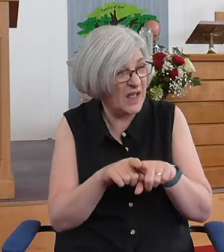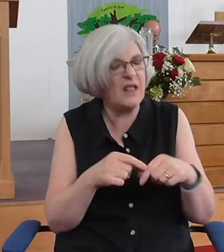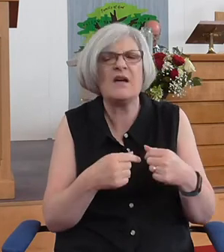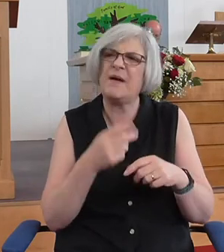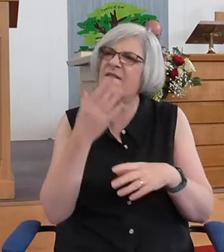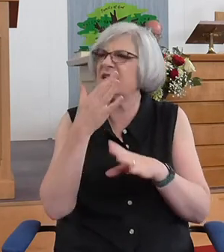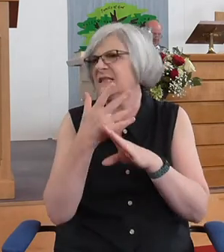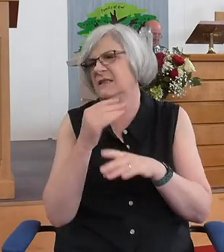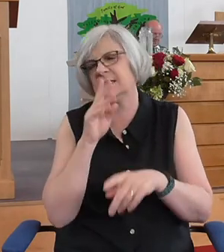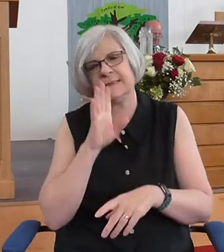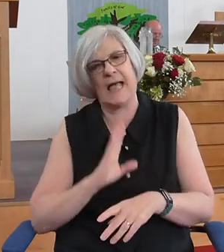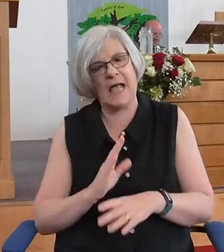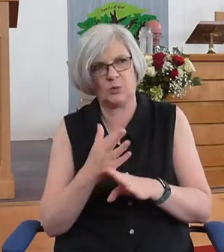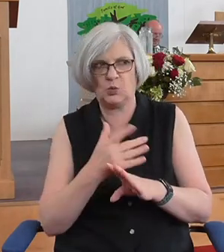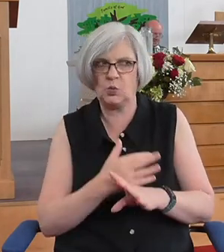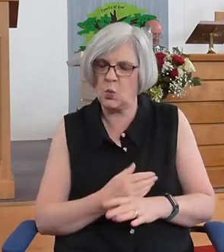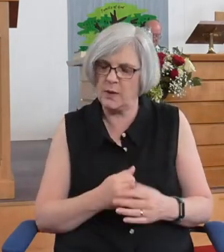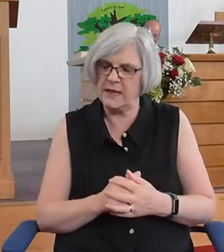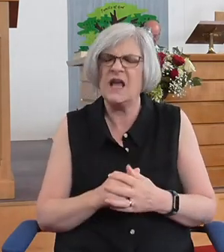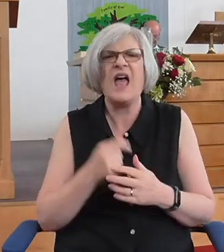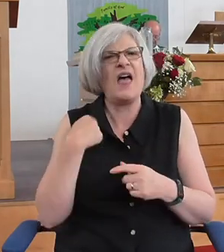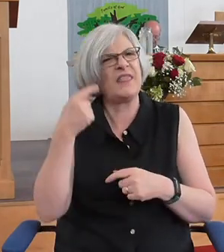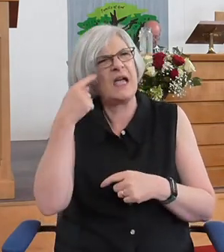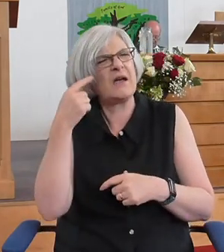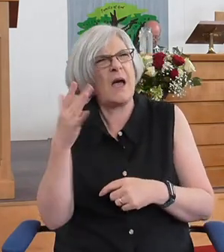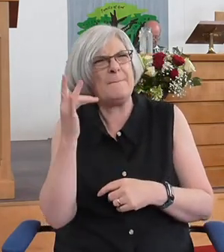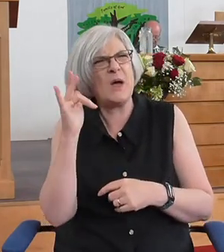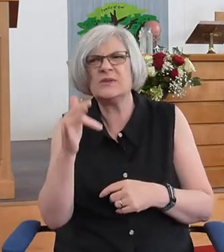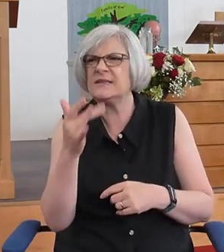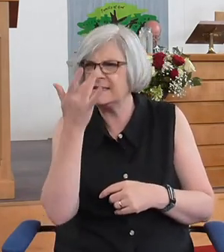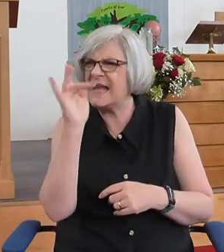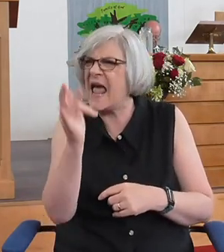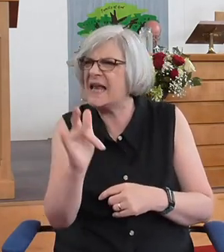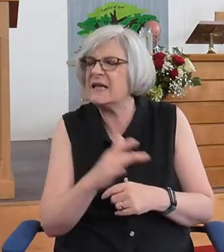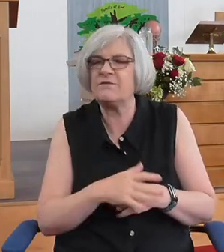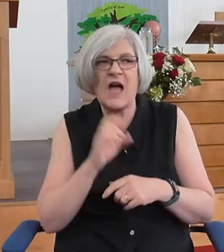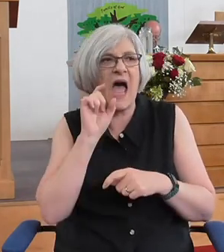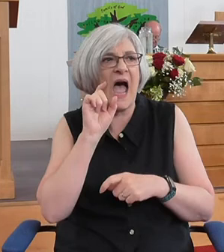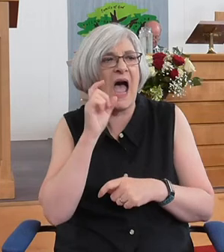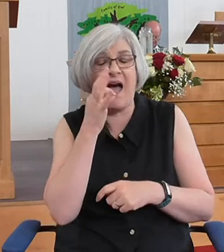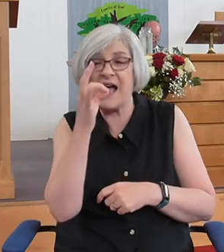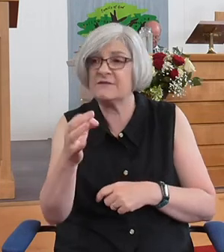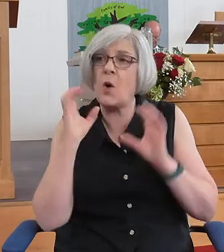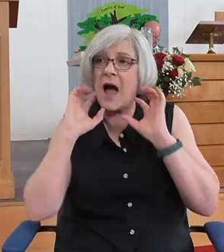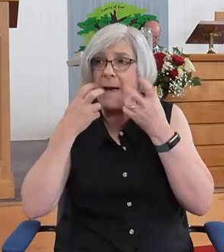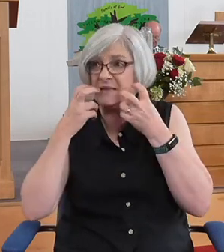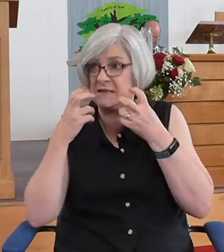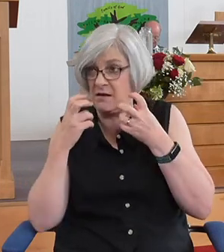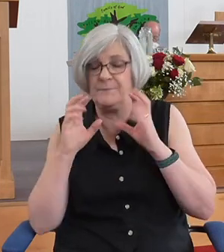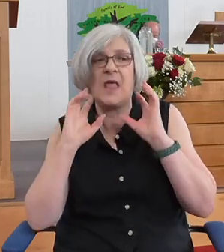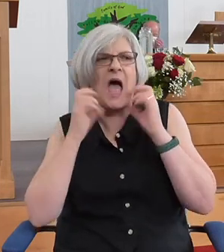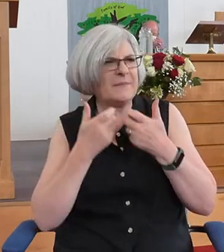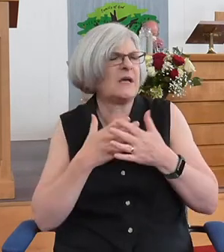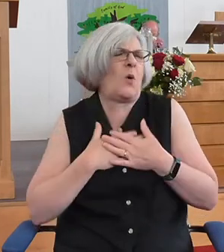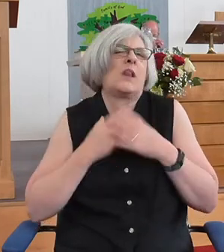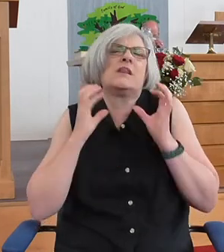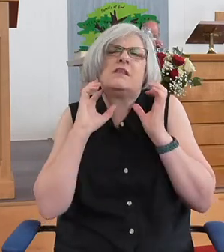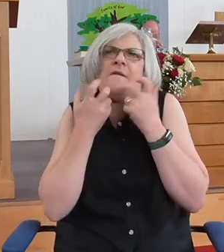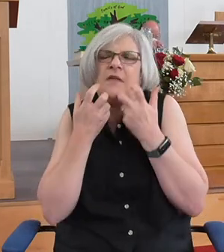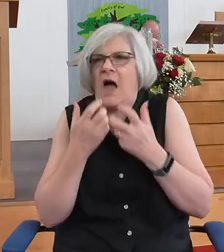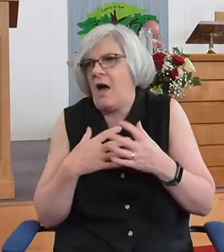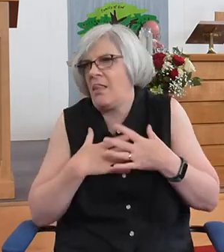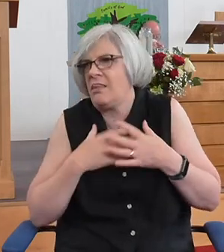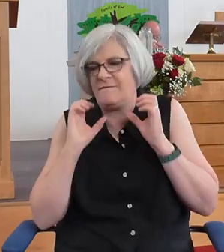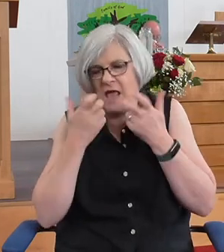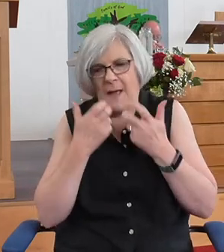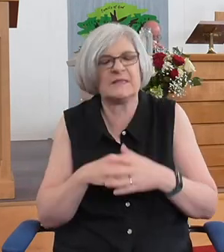you. I think I was about 10, and I asked for a hamster for my birthday, and I loved my hamster.